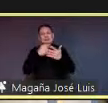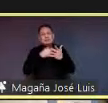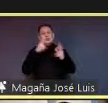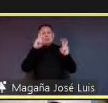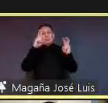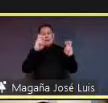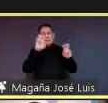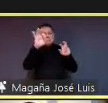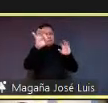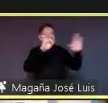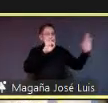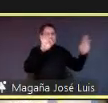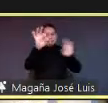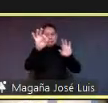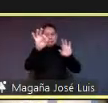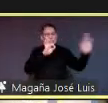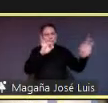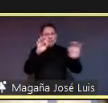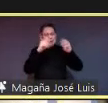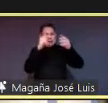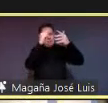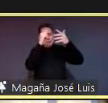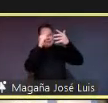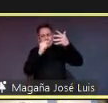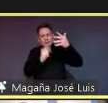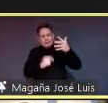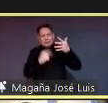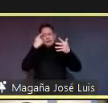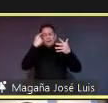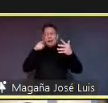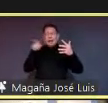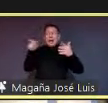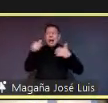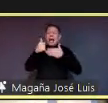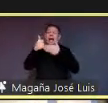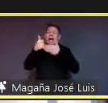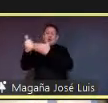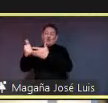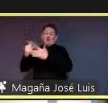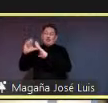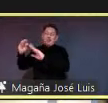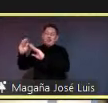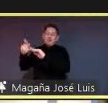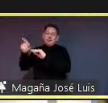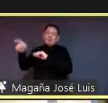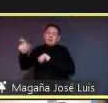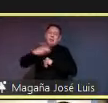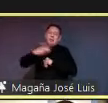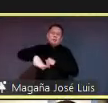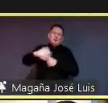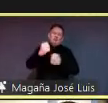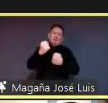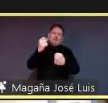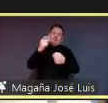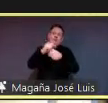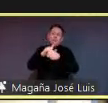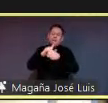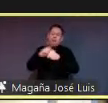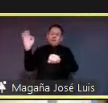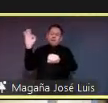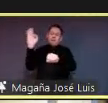train them as best as possible so that they are capable of assuming this responsibility and face the needs or meet the needs in the best possible